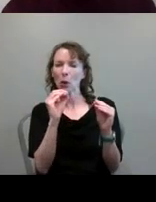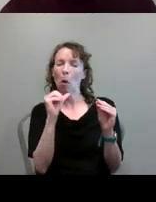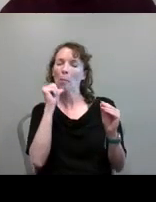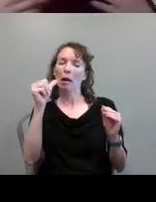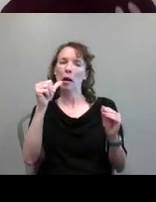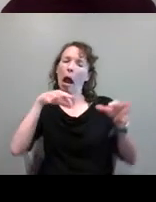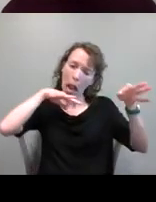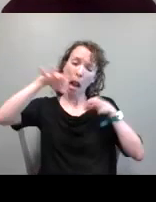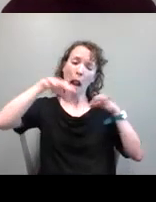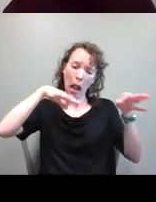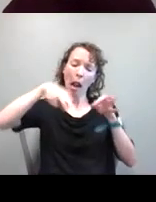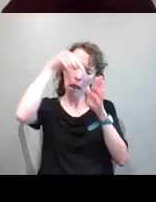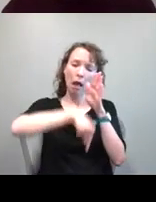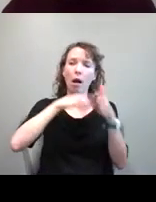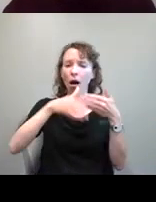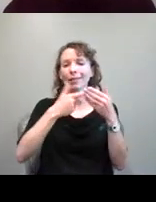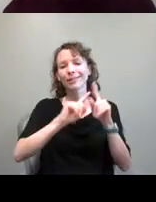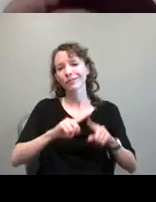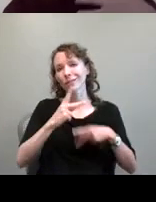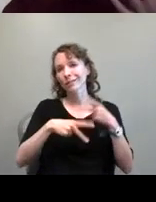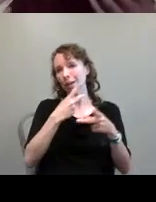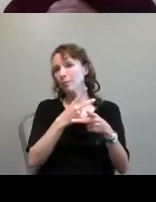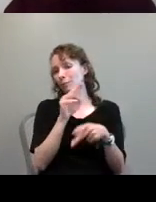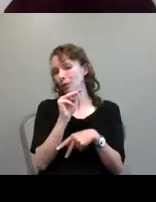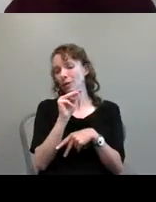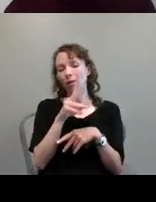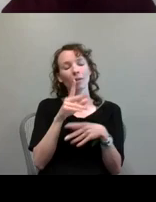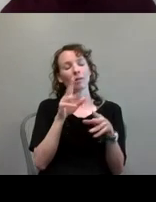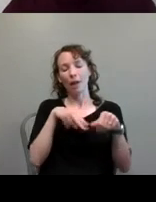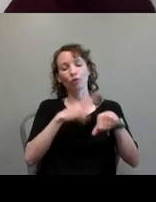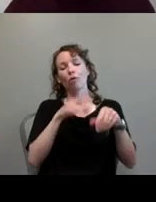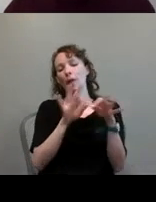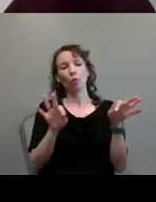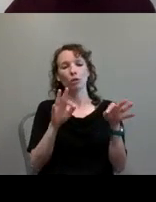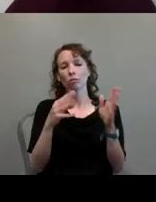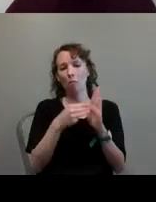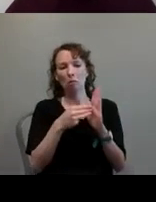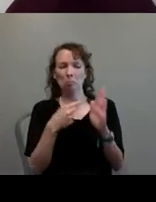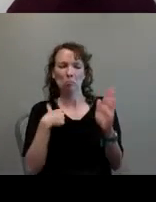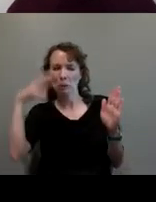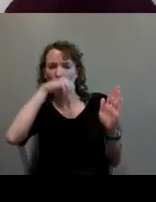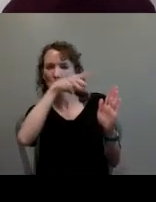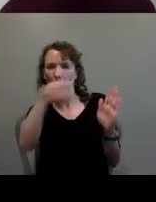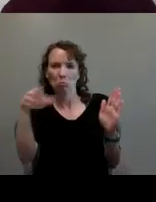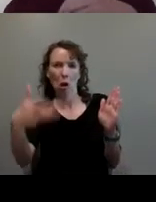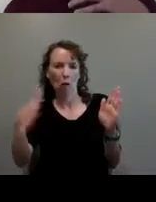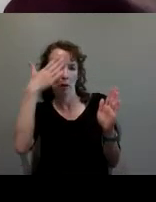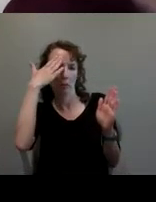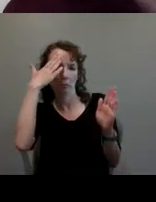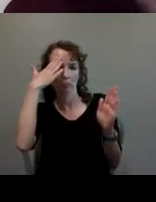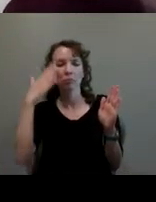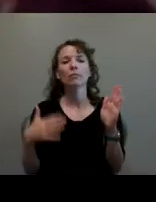into the different types of language models and assume some general sense of familiarity with them.